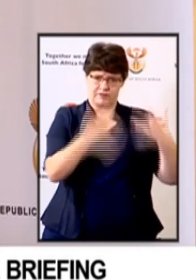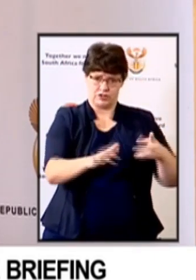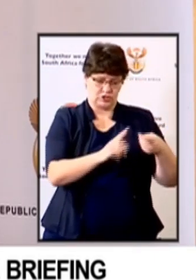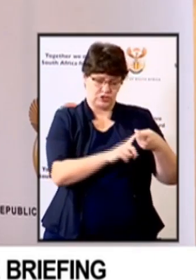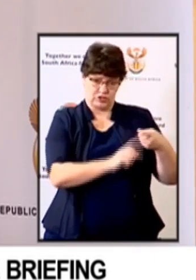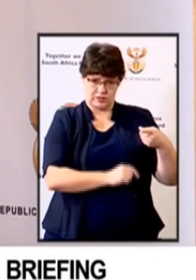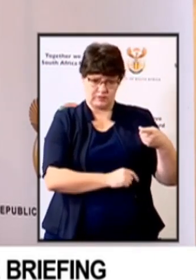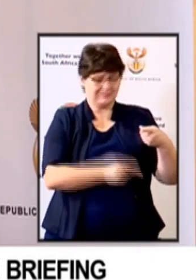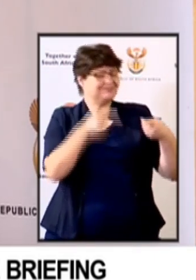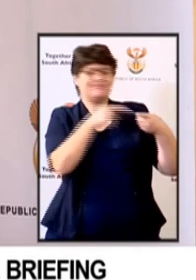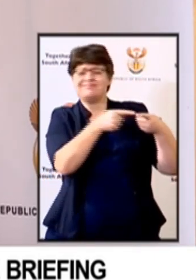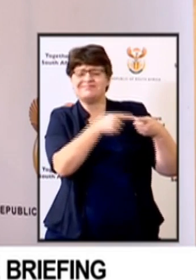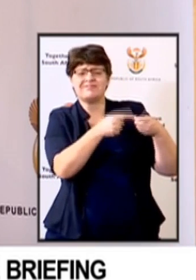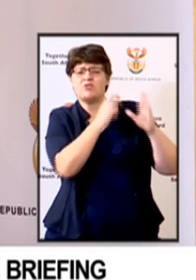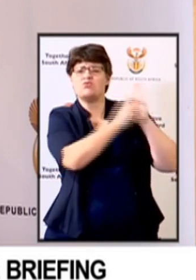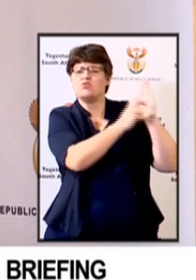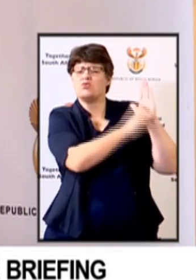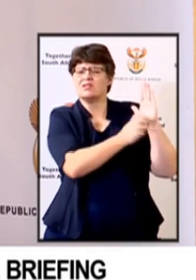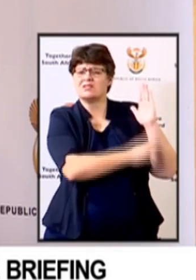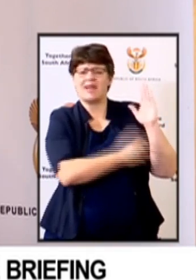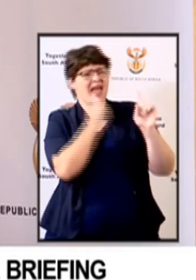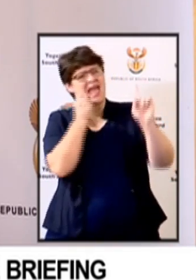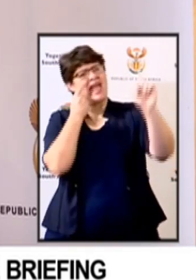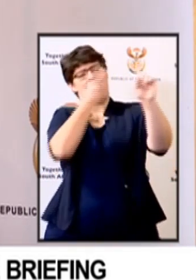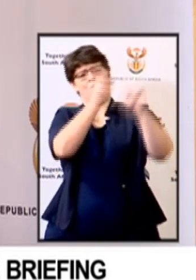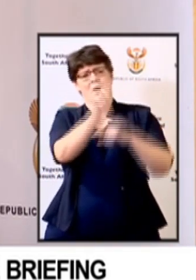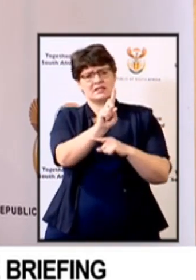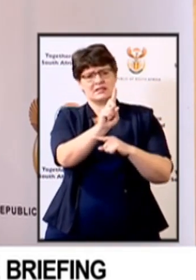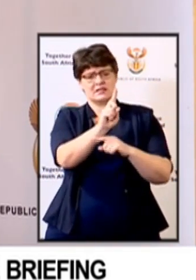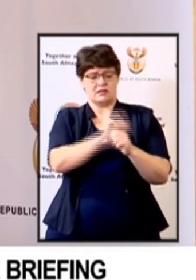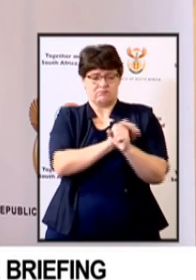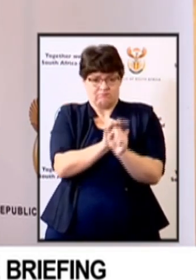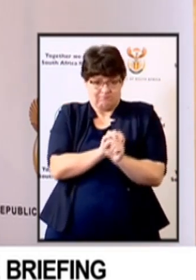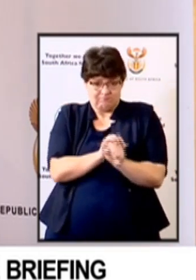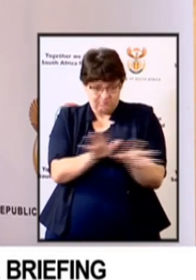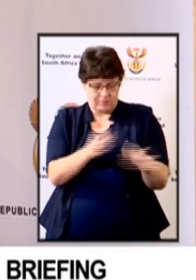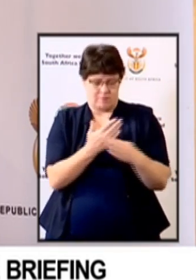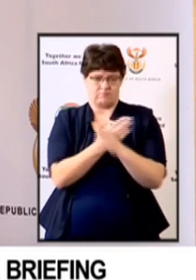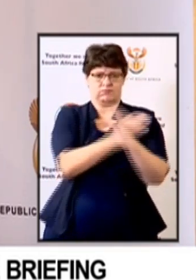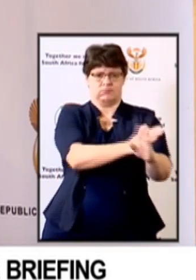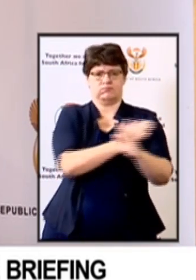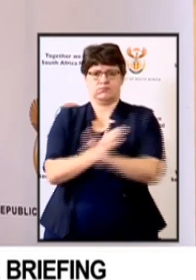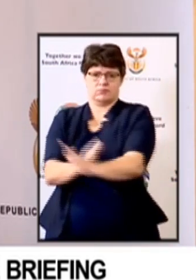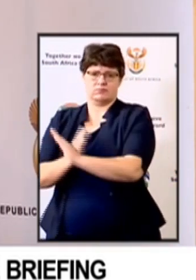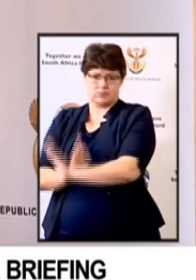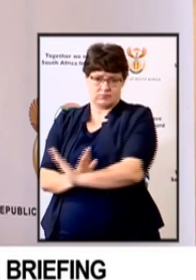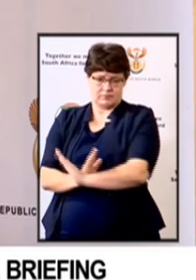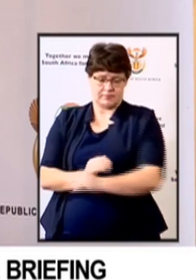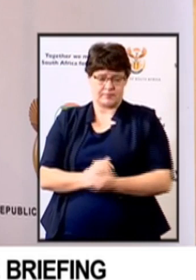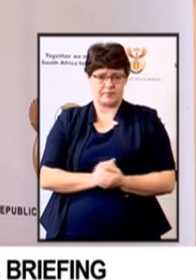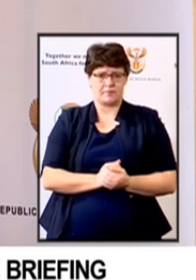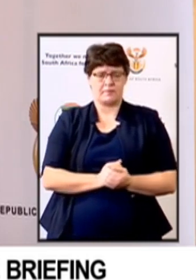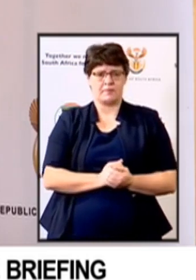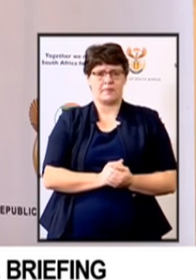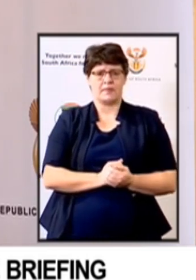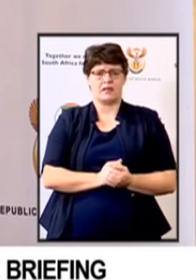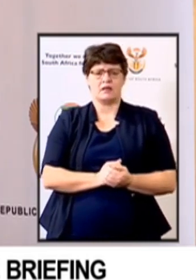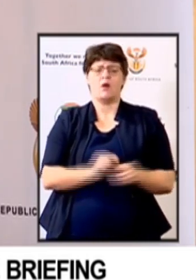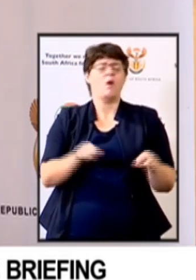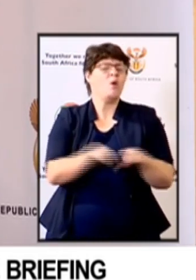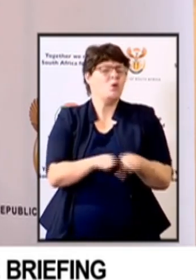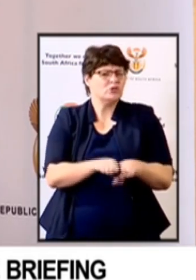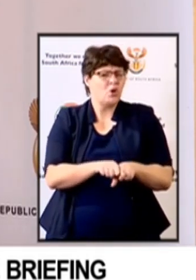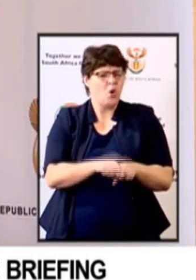which were aimed at curbing the spread of COVID-19, and also